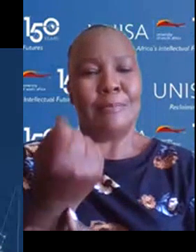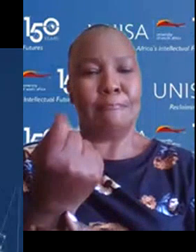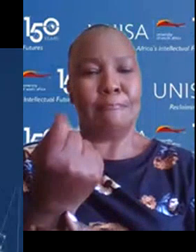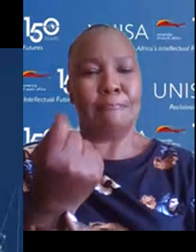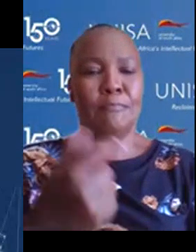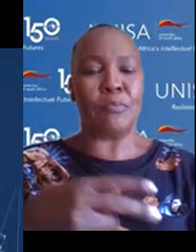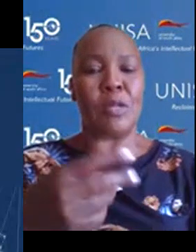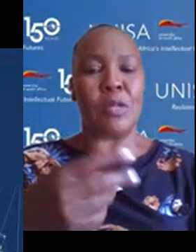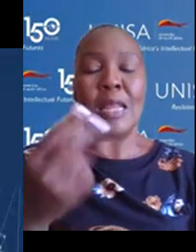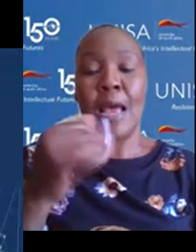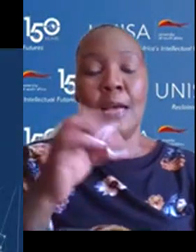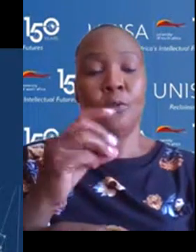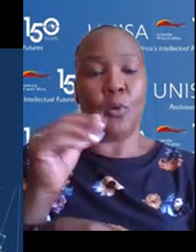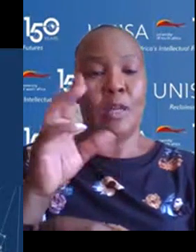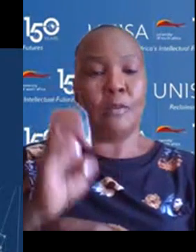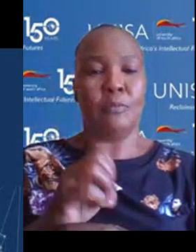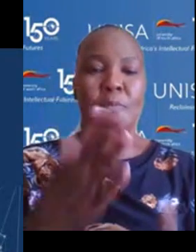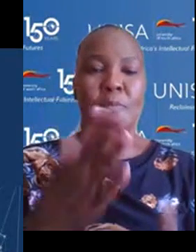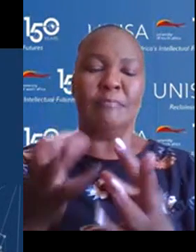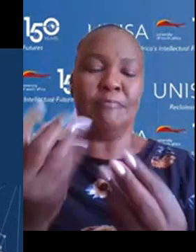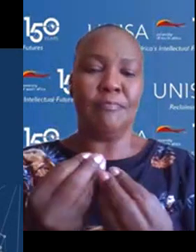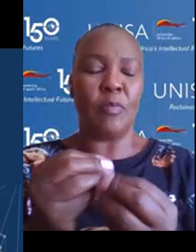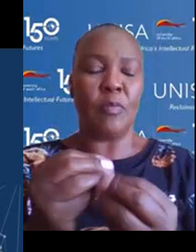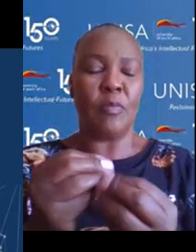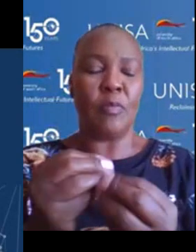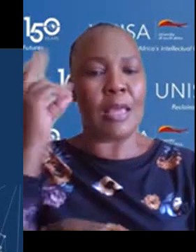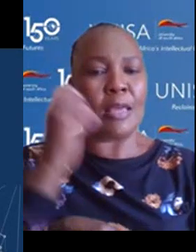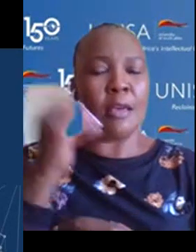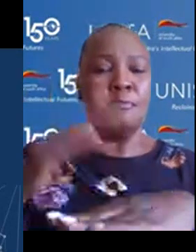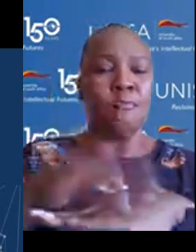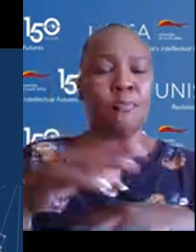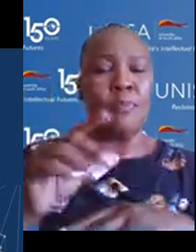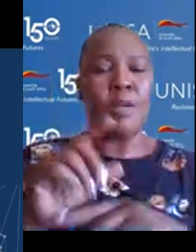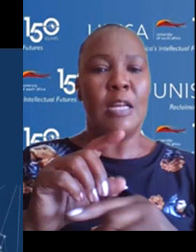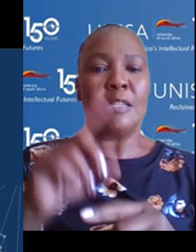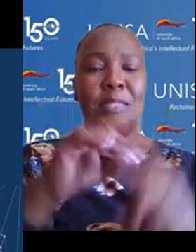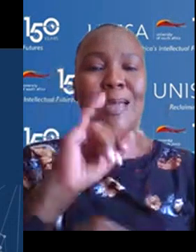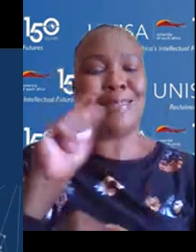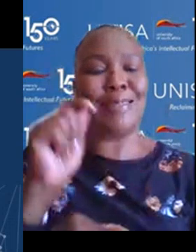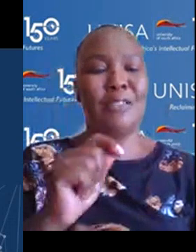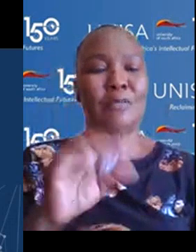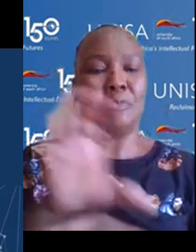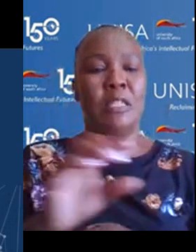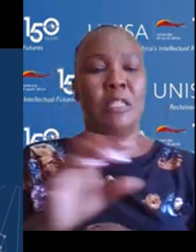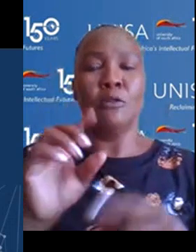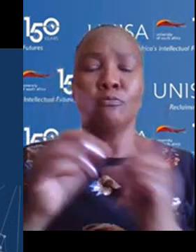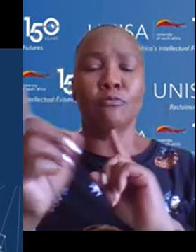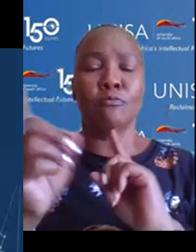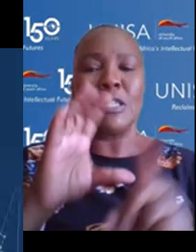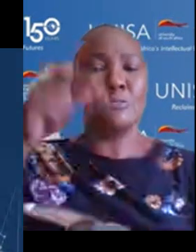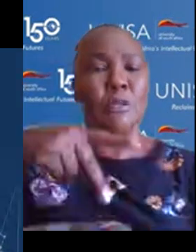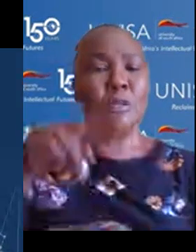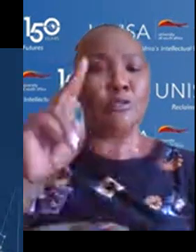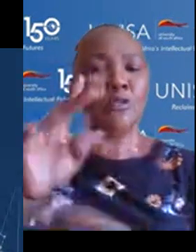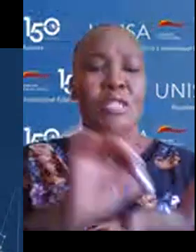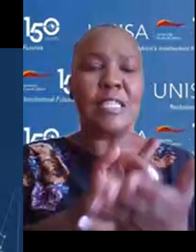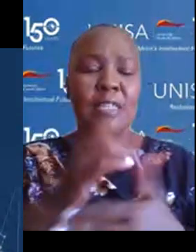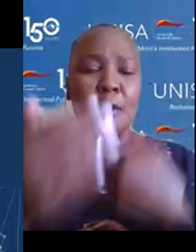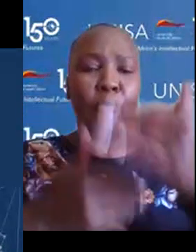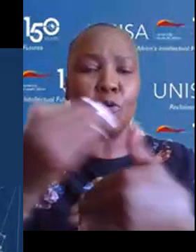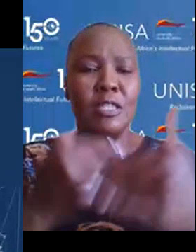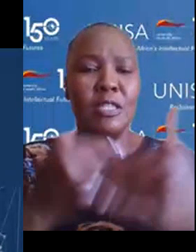hardware components. You'll hear quite often, especially IT people, they love to talk about the CPU. Okay, that's the central